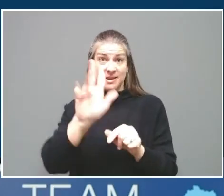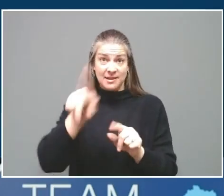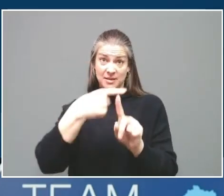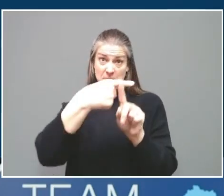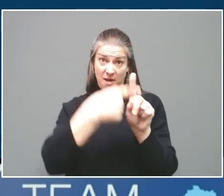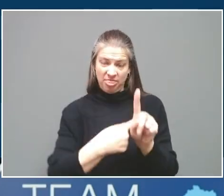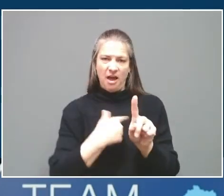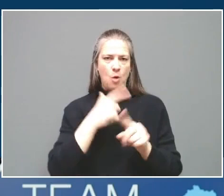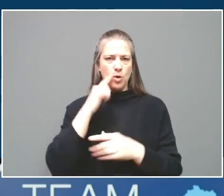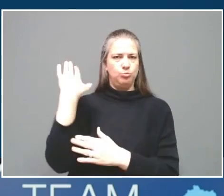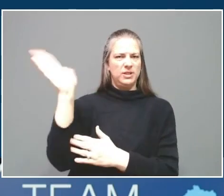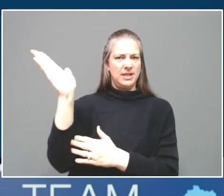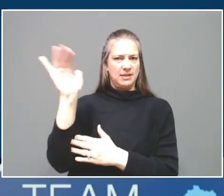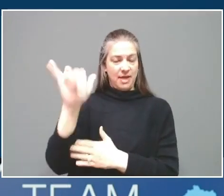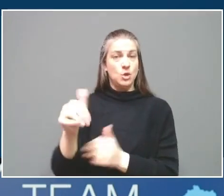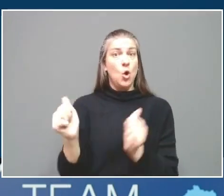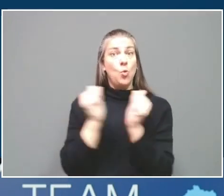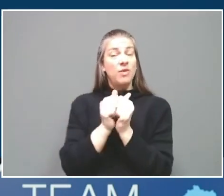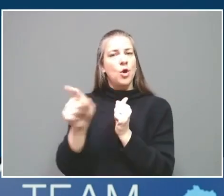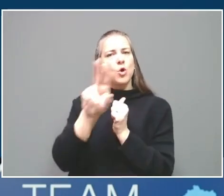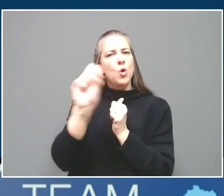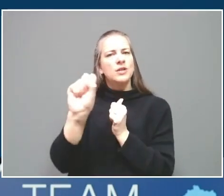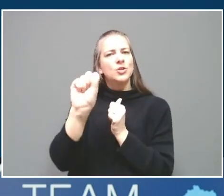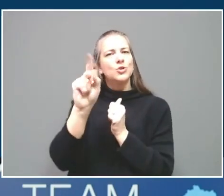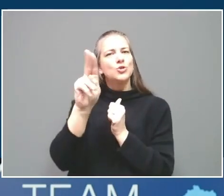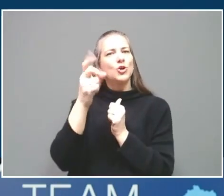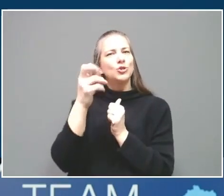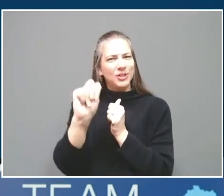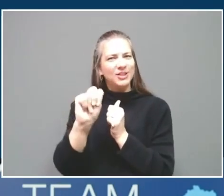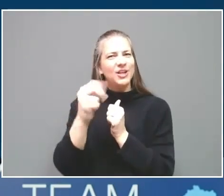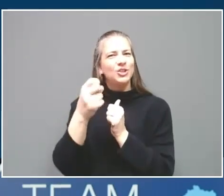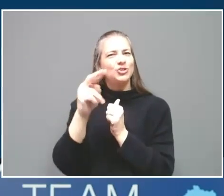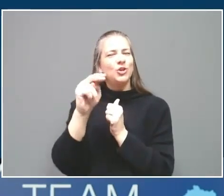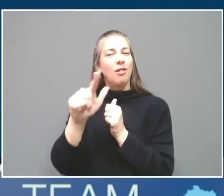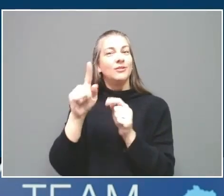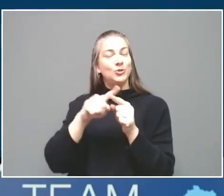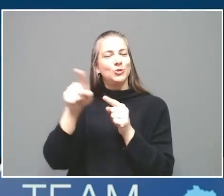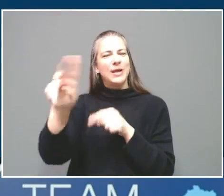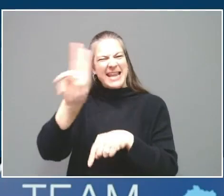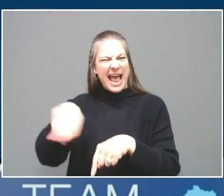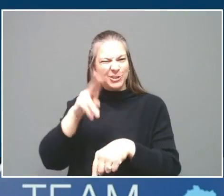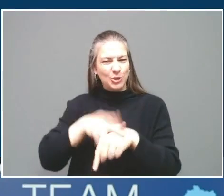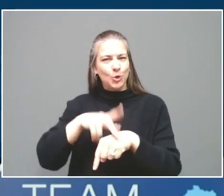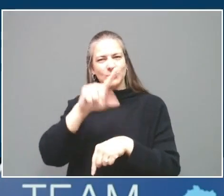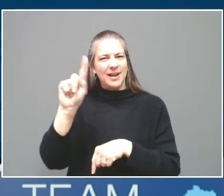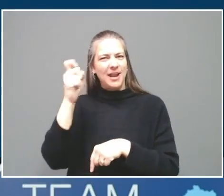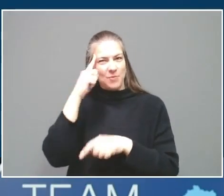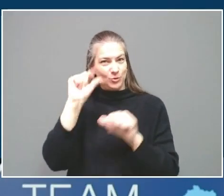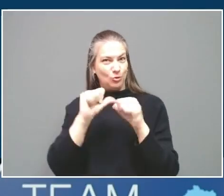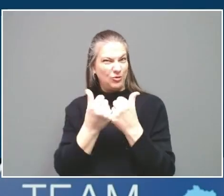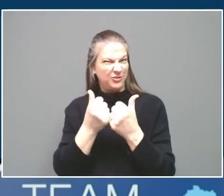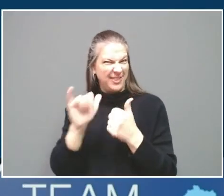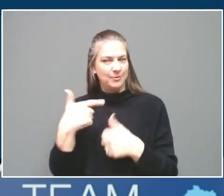Initiative alongside the U.S. Surgeon General to the National Lieutenant Governors Association. And I'm happy to announce that through this